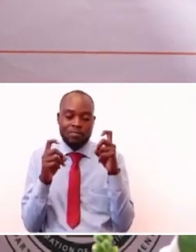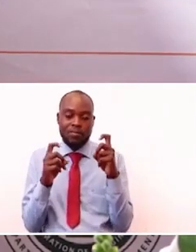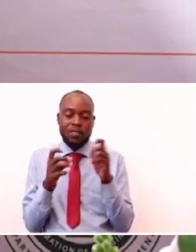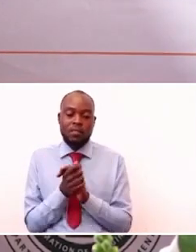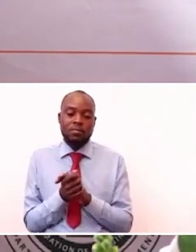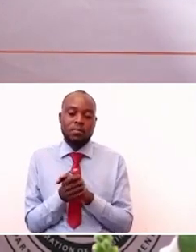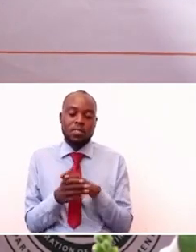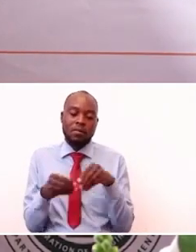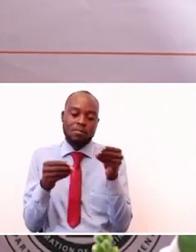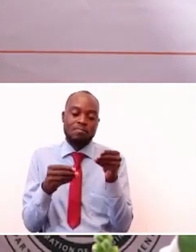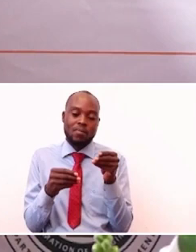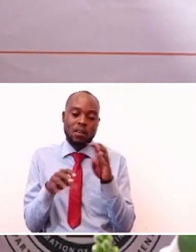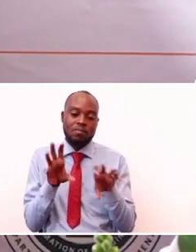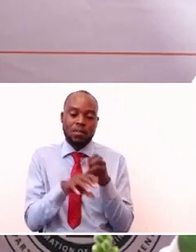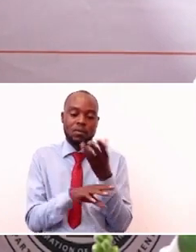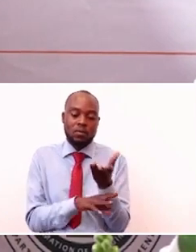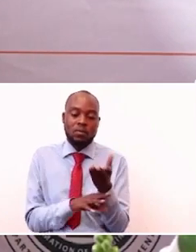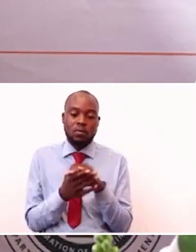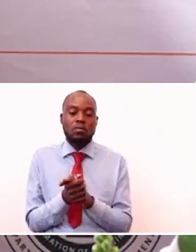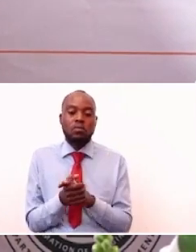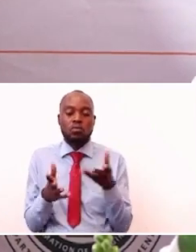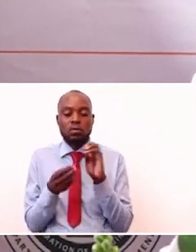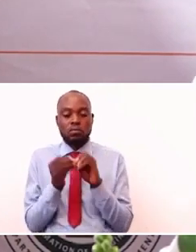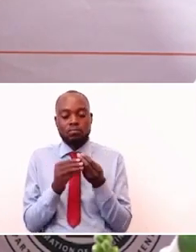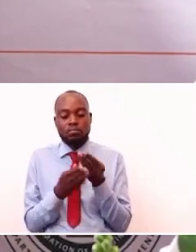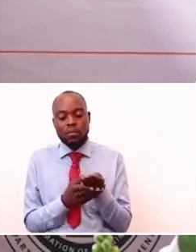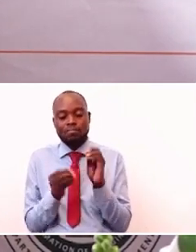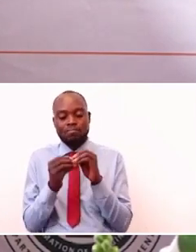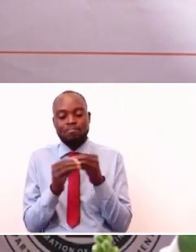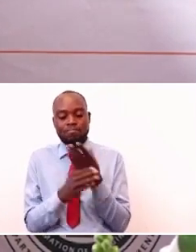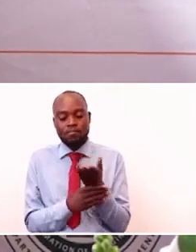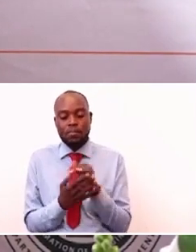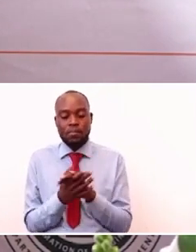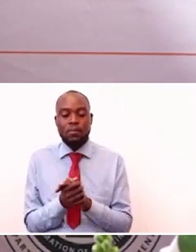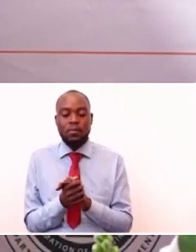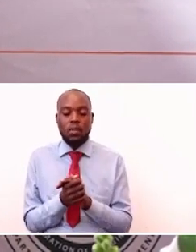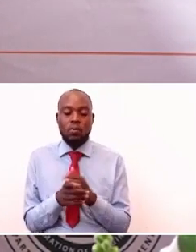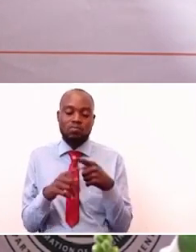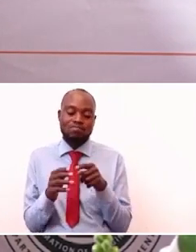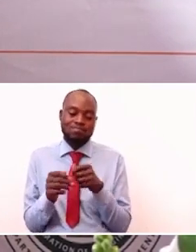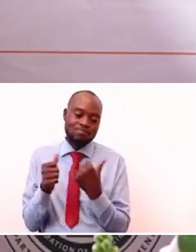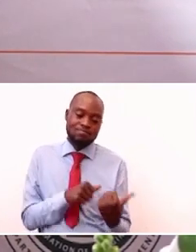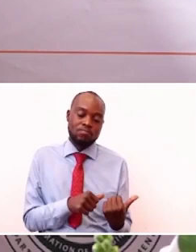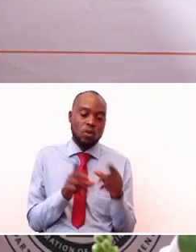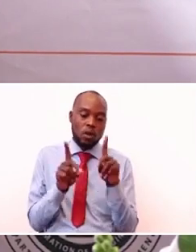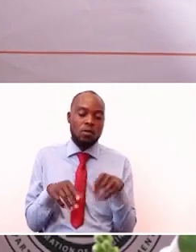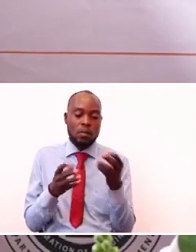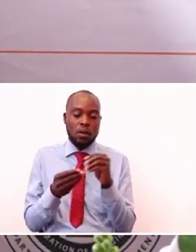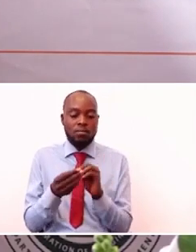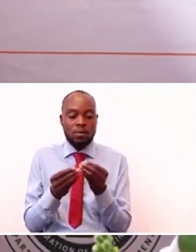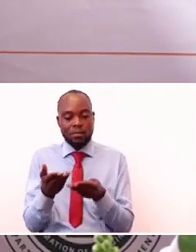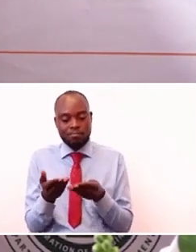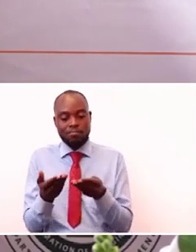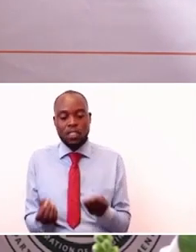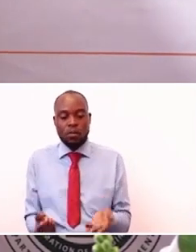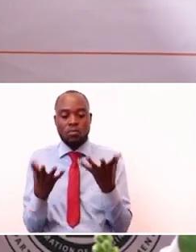their products to be so predatory and so undermining to the people who are accessing those products,